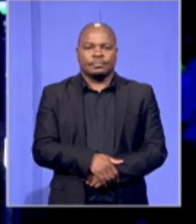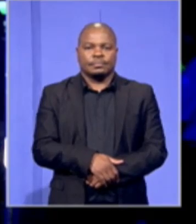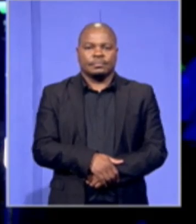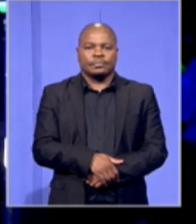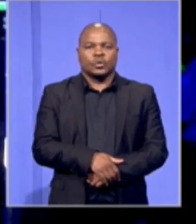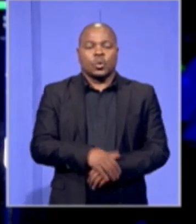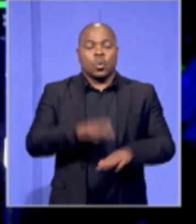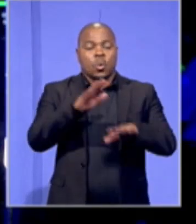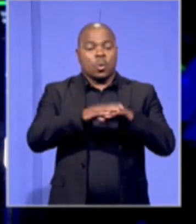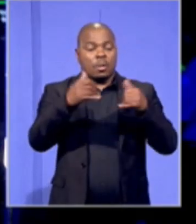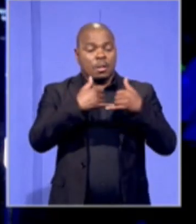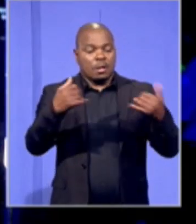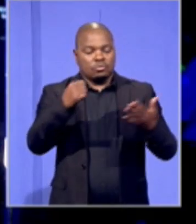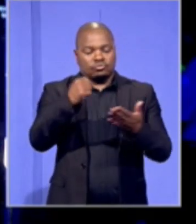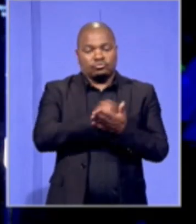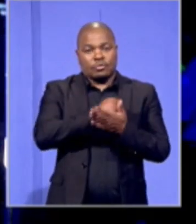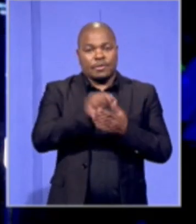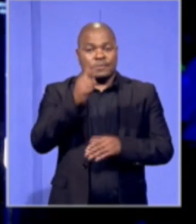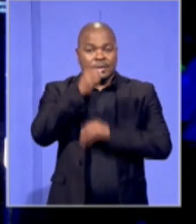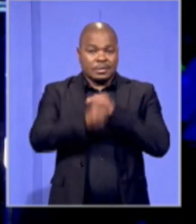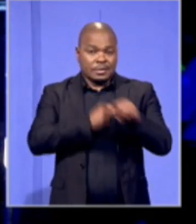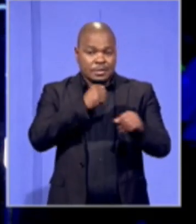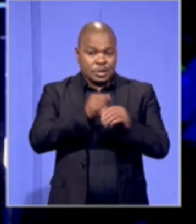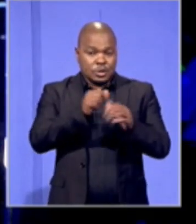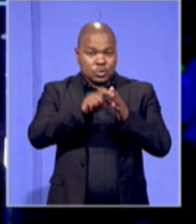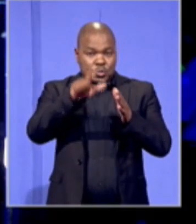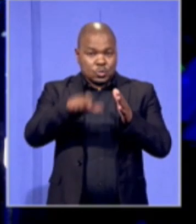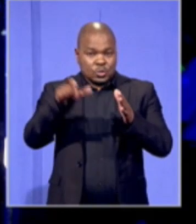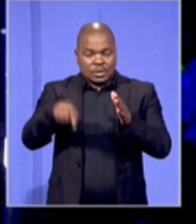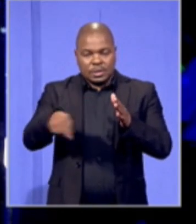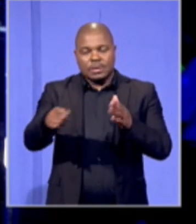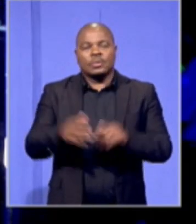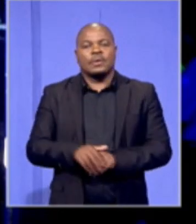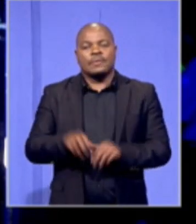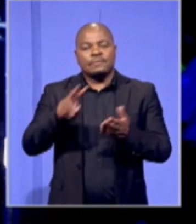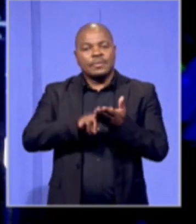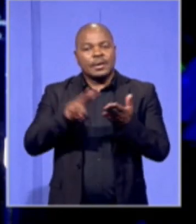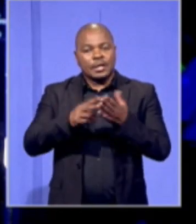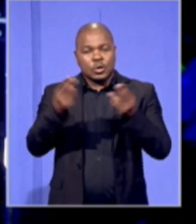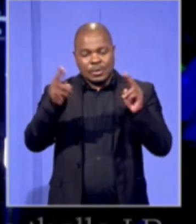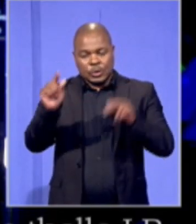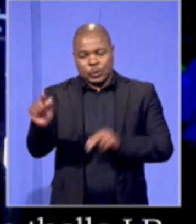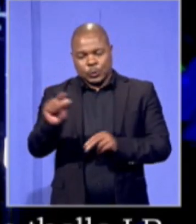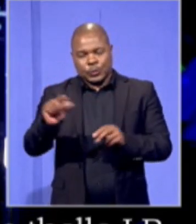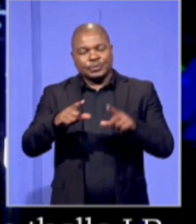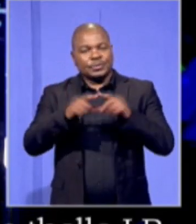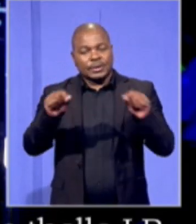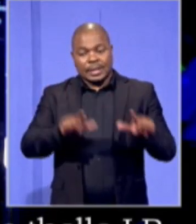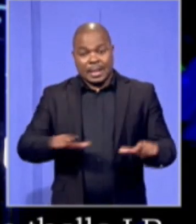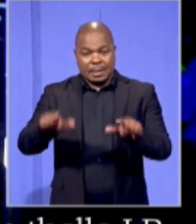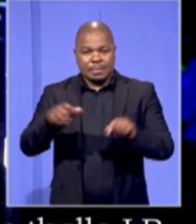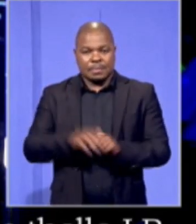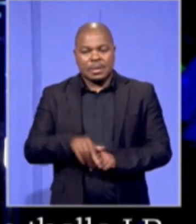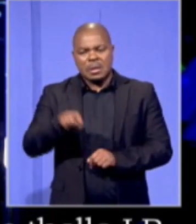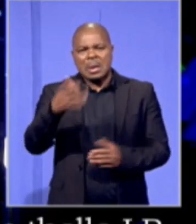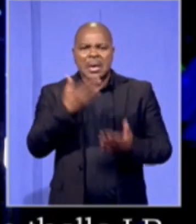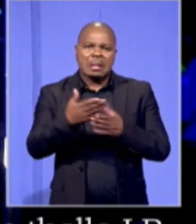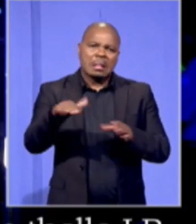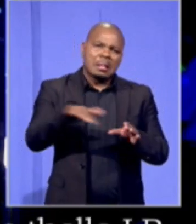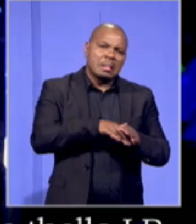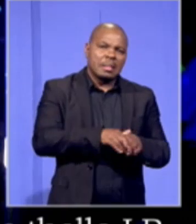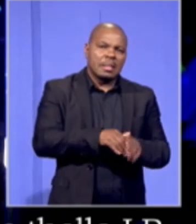Boingodiso ba online ba baithuti ba selemo sa pele bo mathuleng a o phethelwa University ya Venda e Limpopo. University gona o amohela baithuti ba